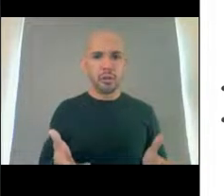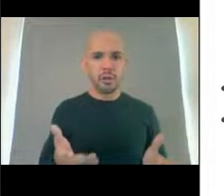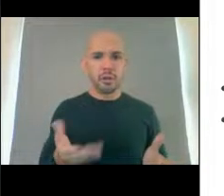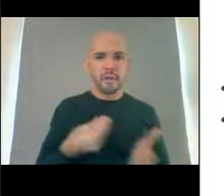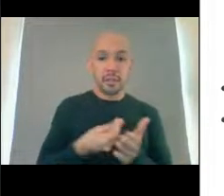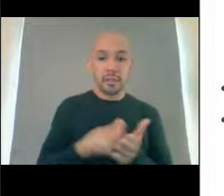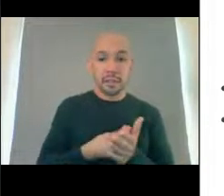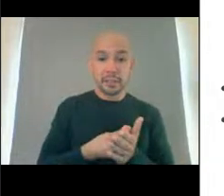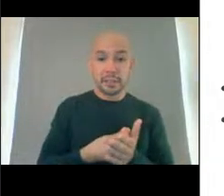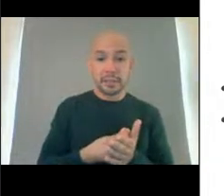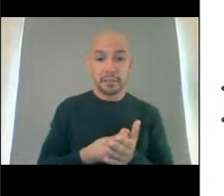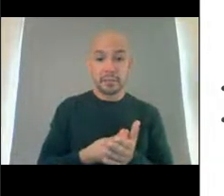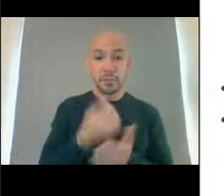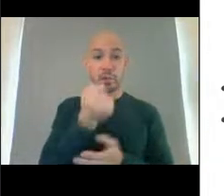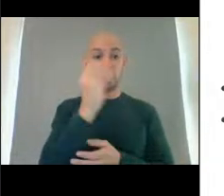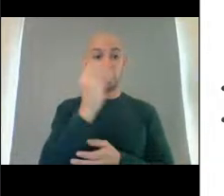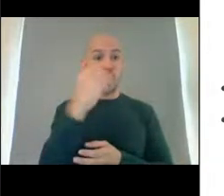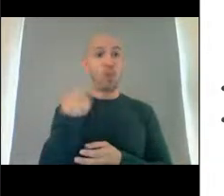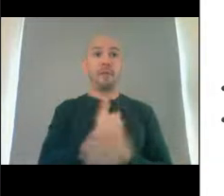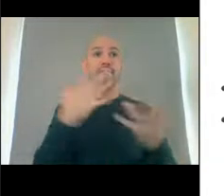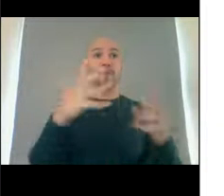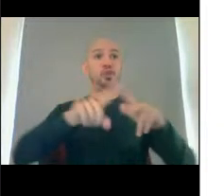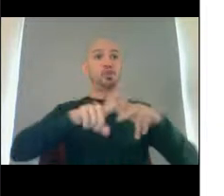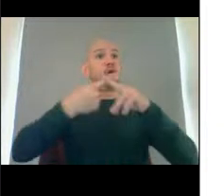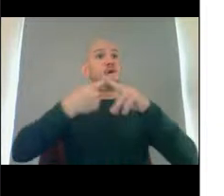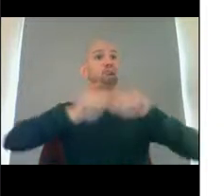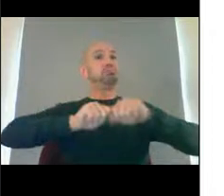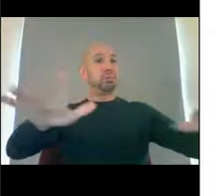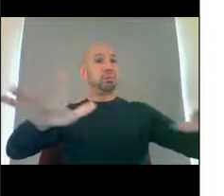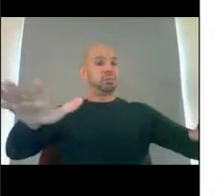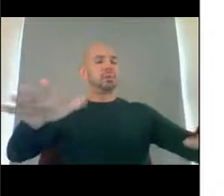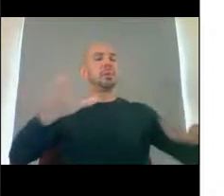way next slide please